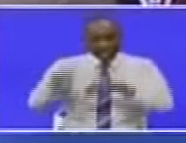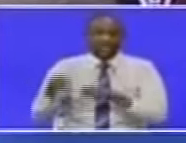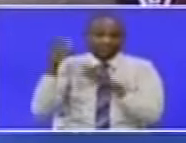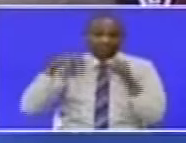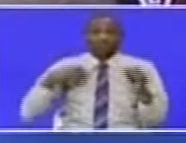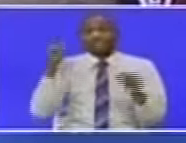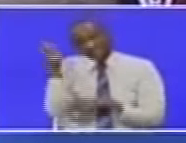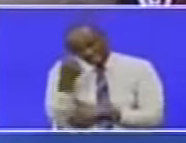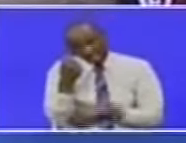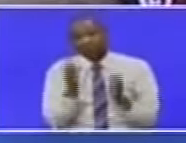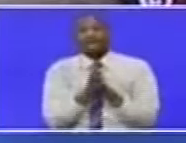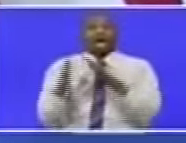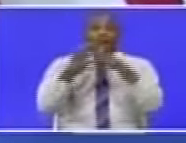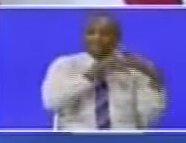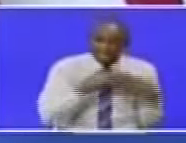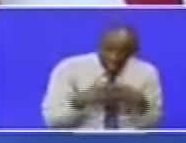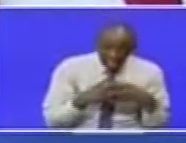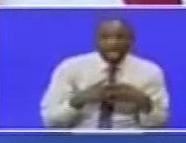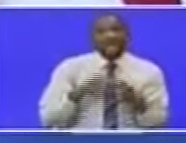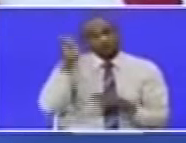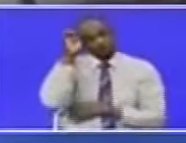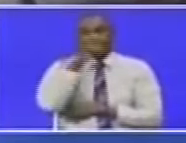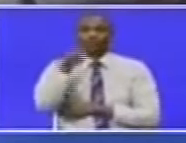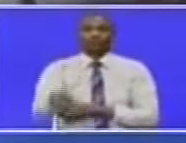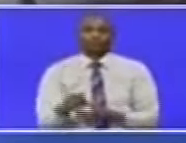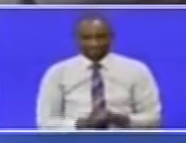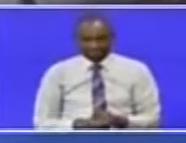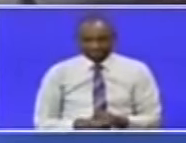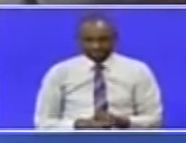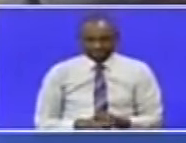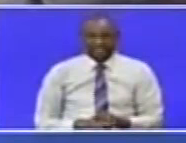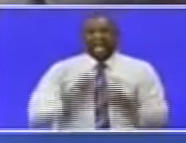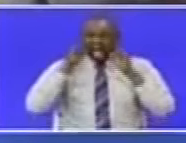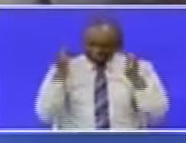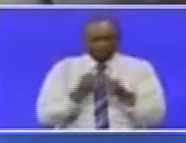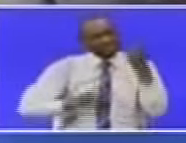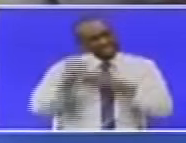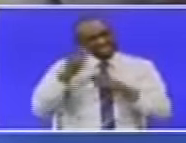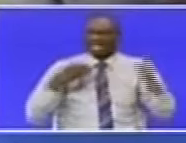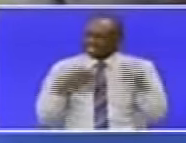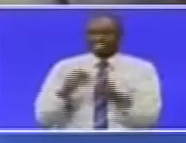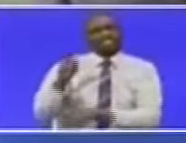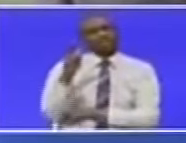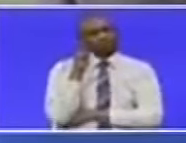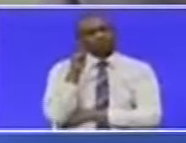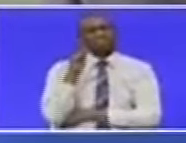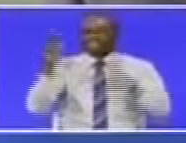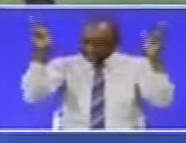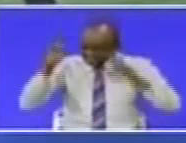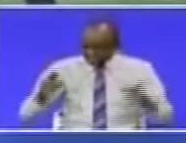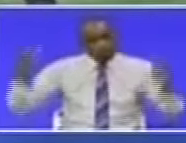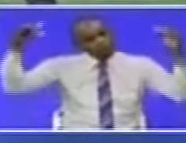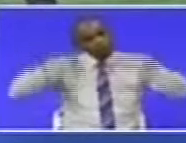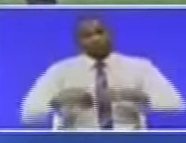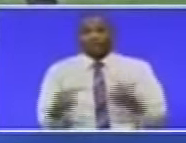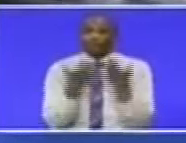from Kenya, the United States and Europe. Ivory sales are illegal under the terms of the International Convention